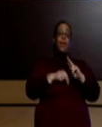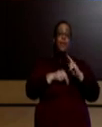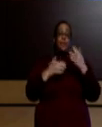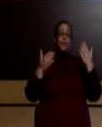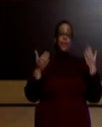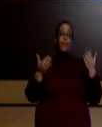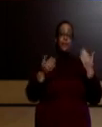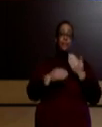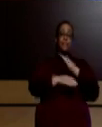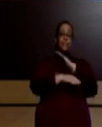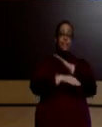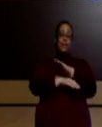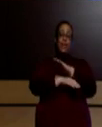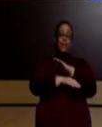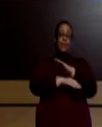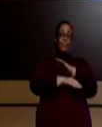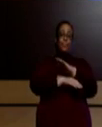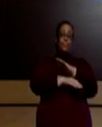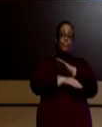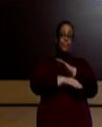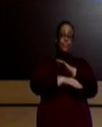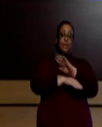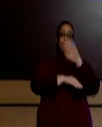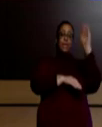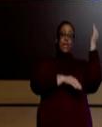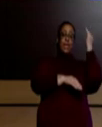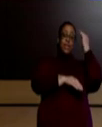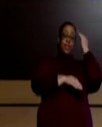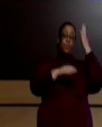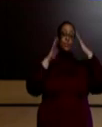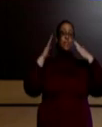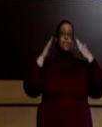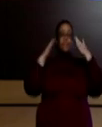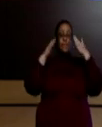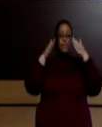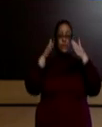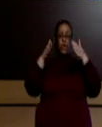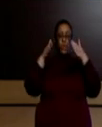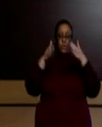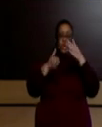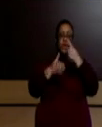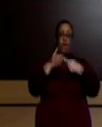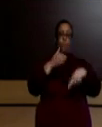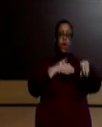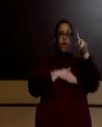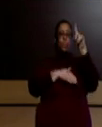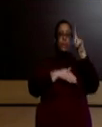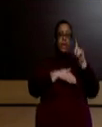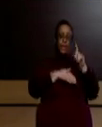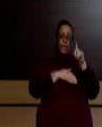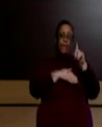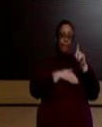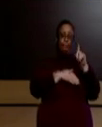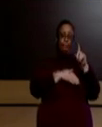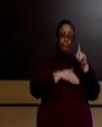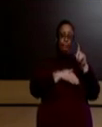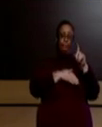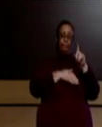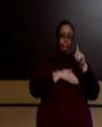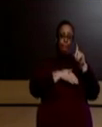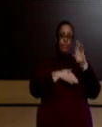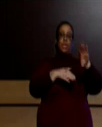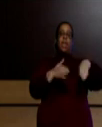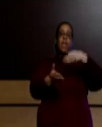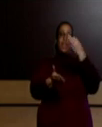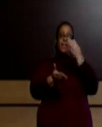even sensitive enough to know to zone in on what we need to deal with when we talk about faith